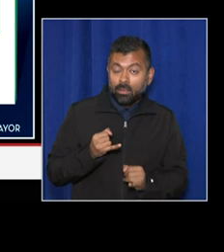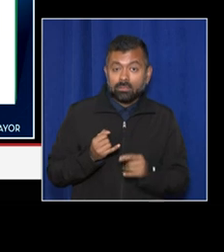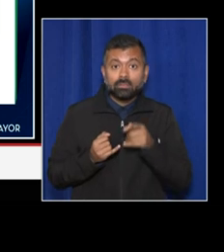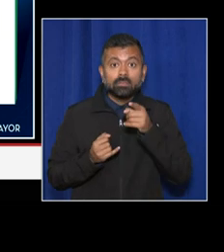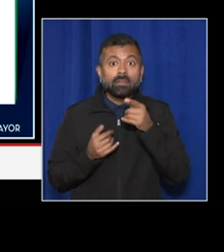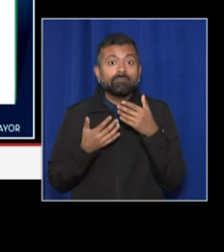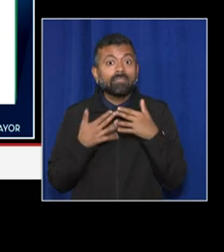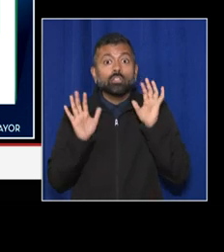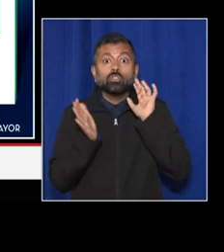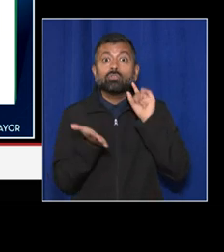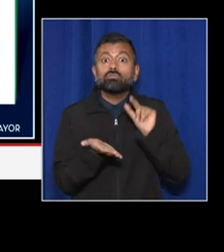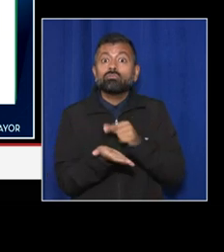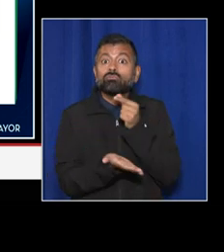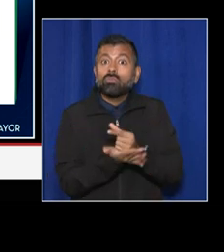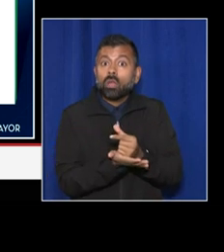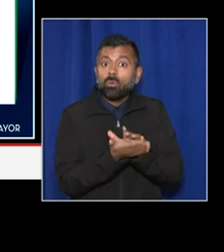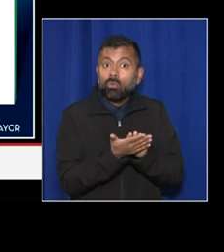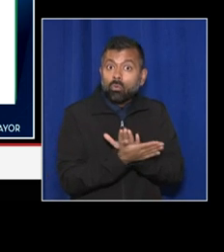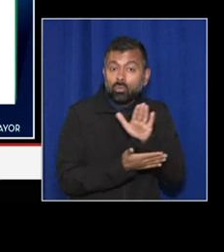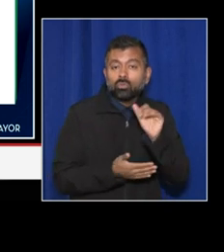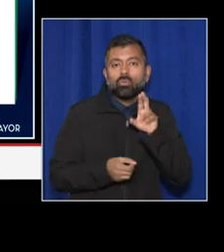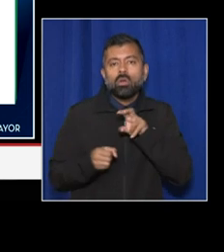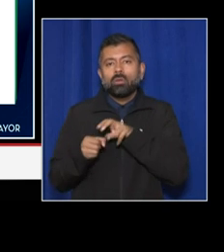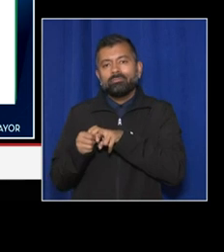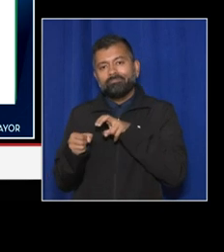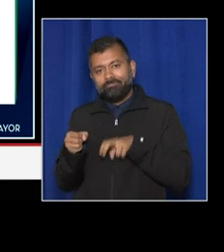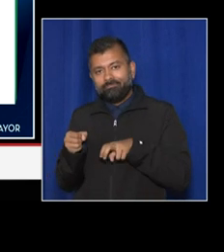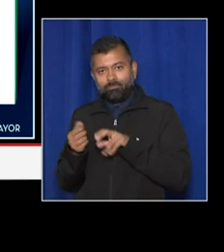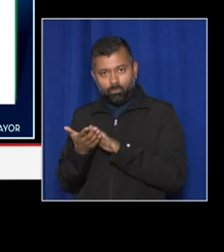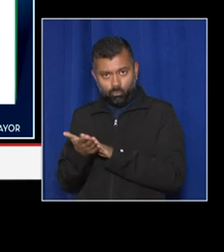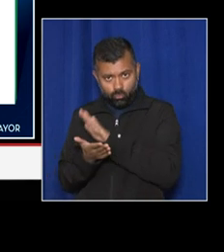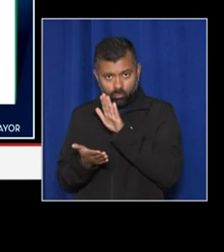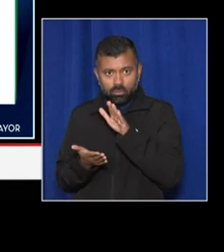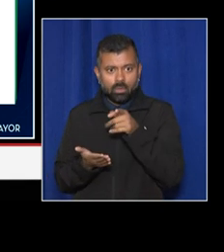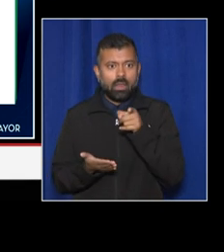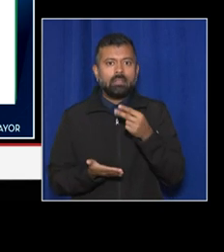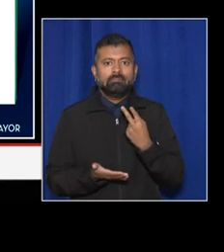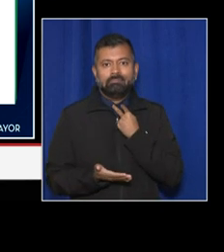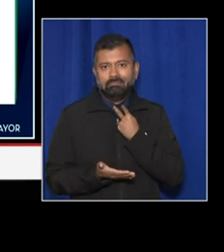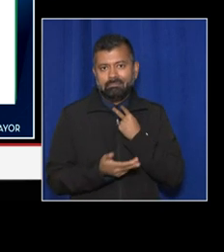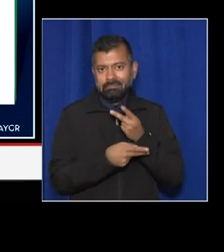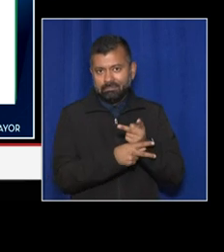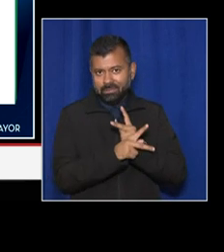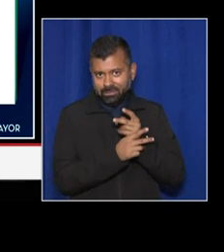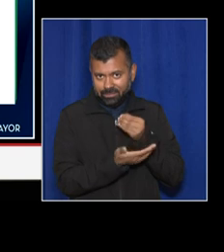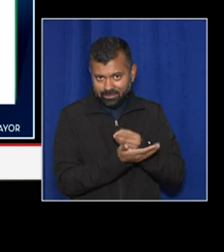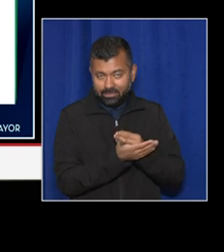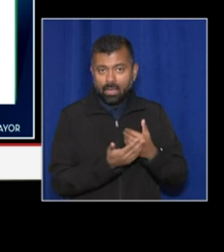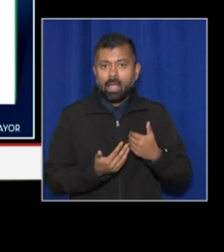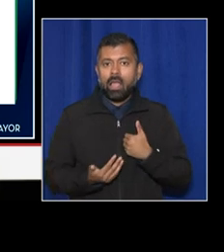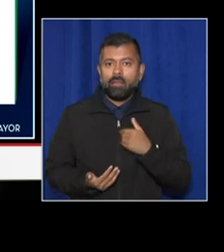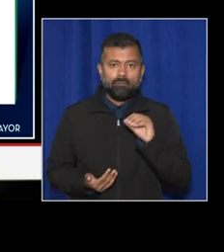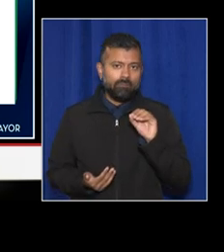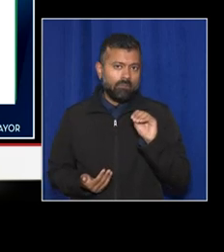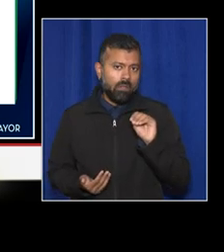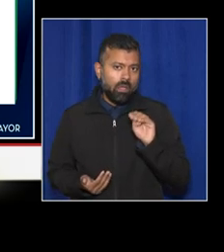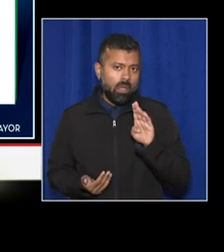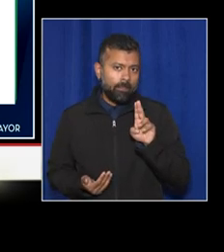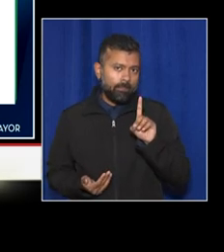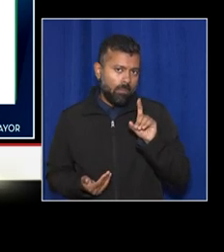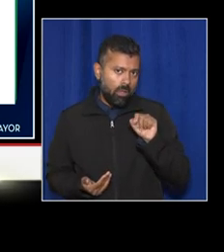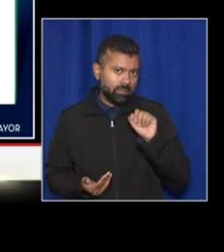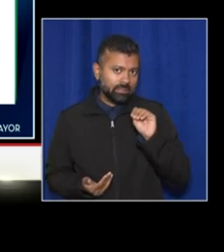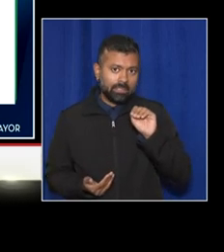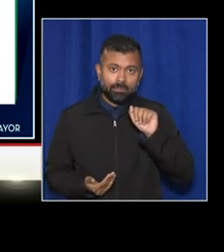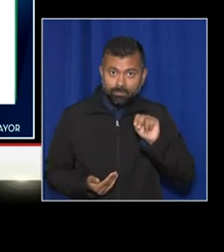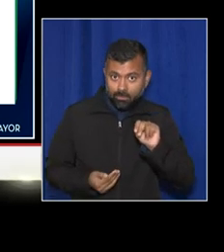you might be struggling with your loan payments, we do have an ombudsman that can help with forbearance and deferment advice,